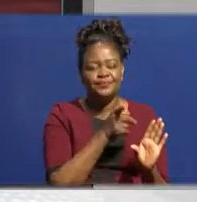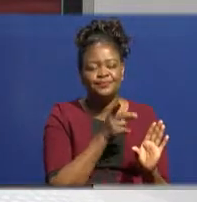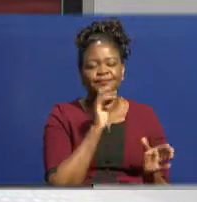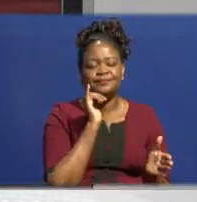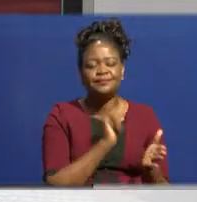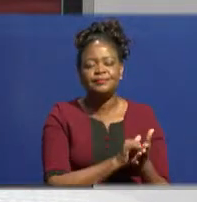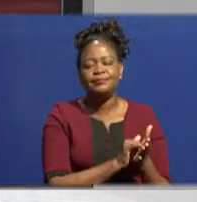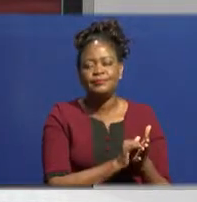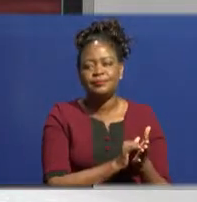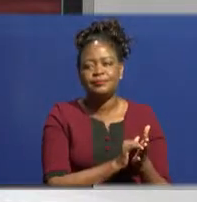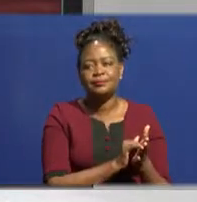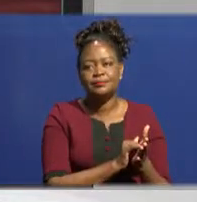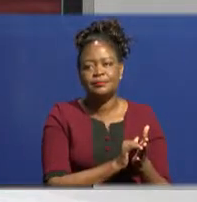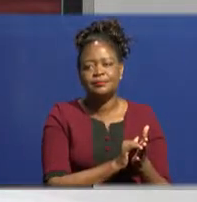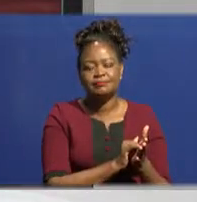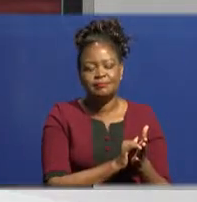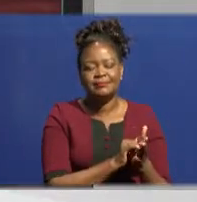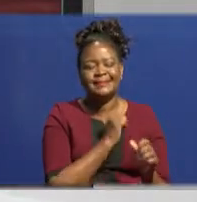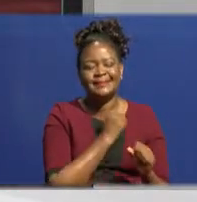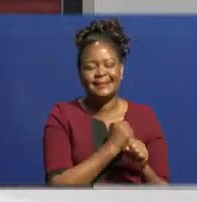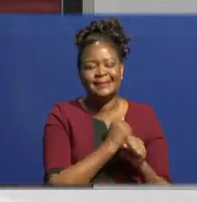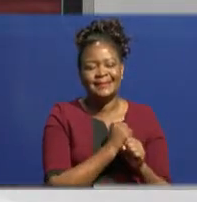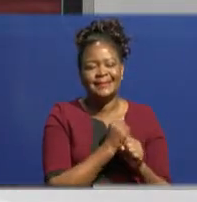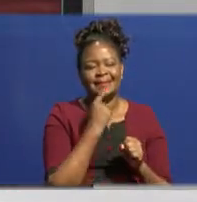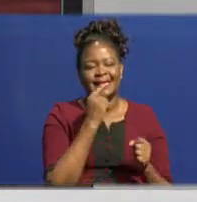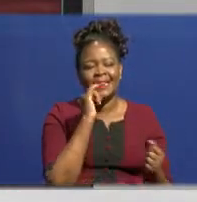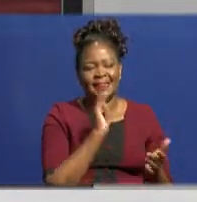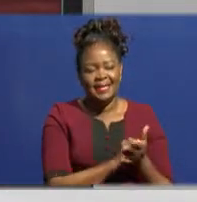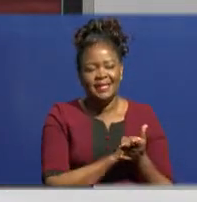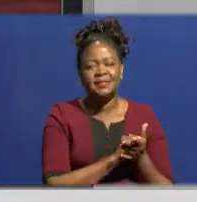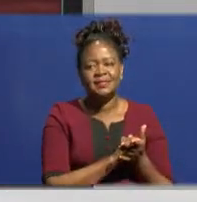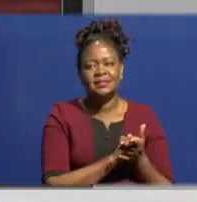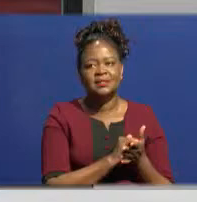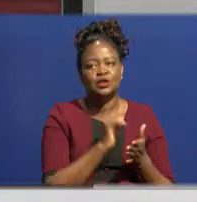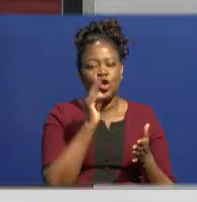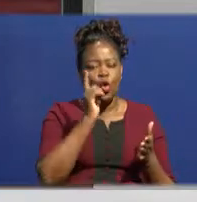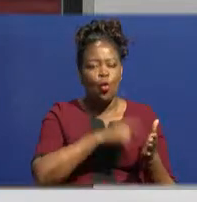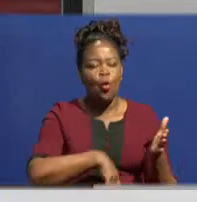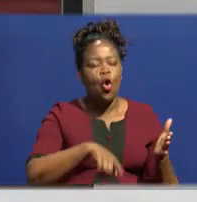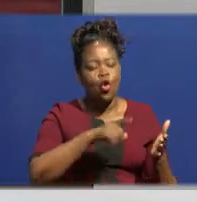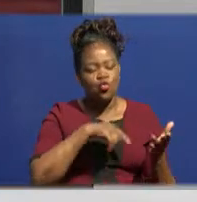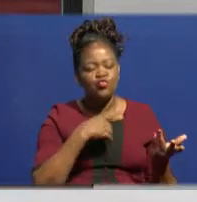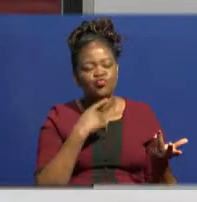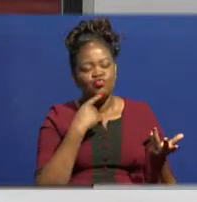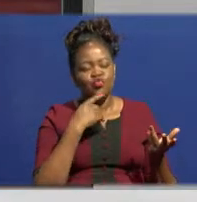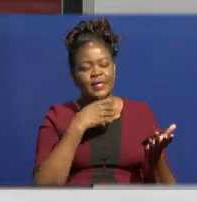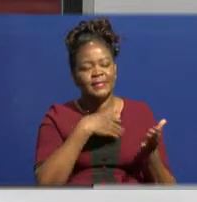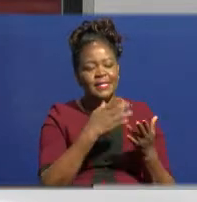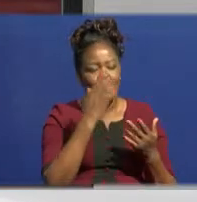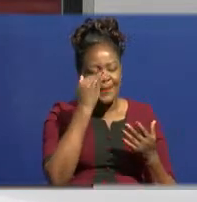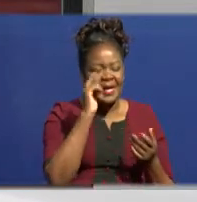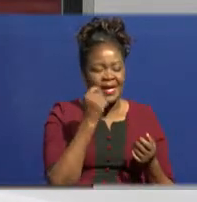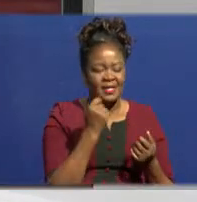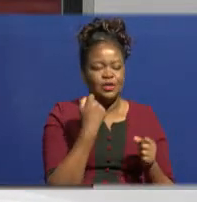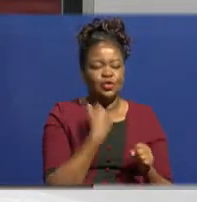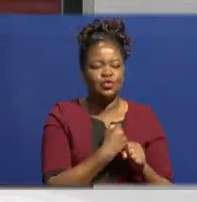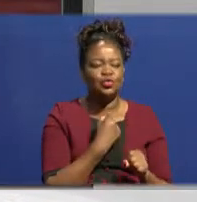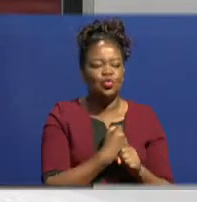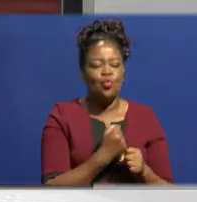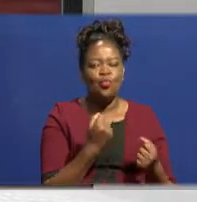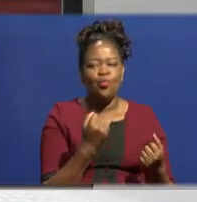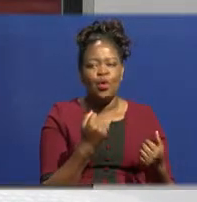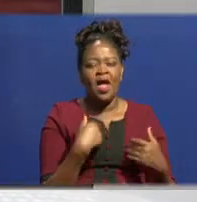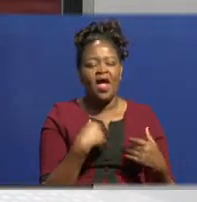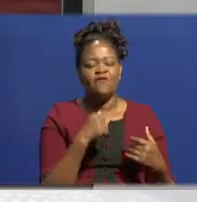that, in the whole exercise, say that what we exactly were sent here by Kenyans, we